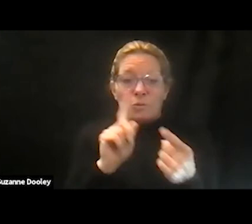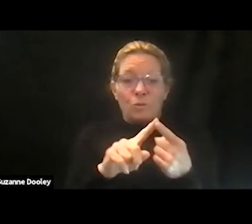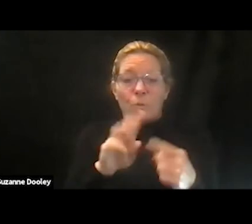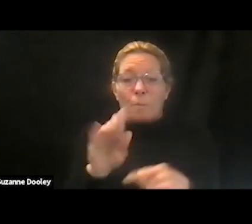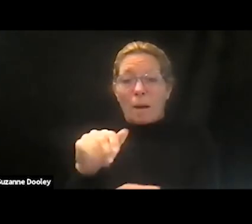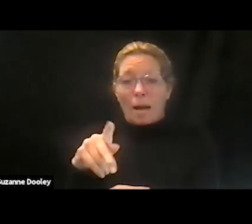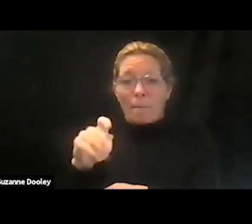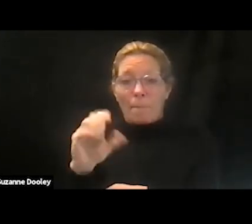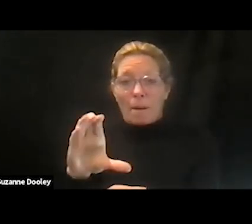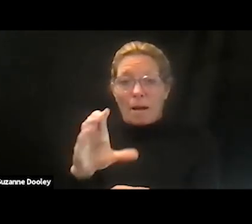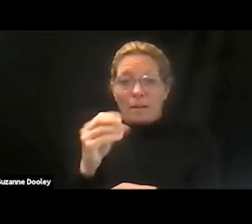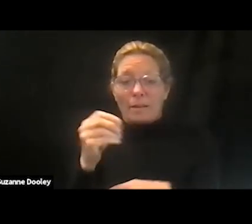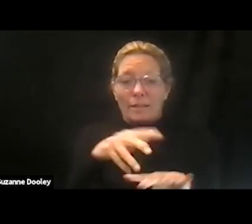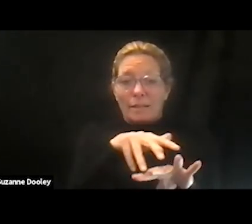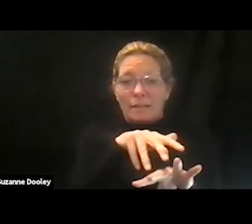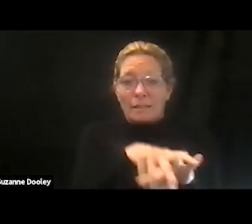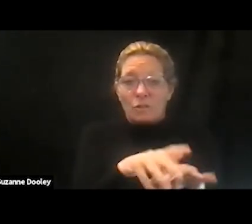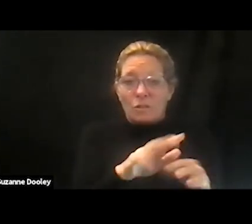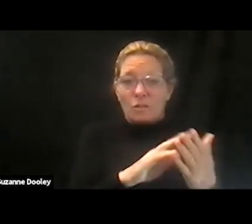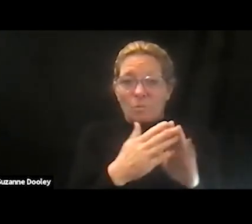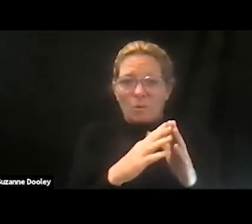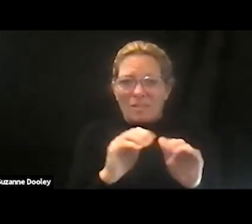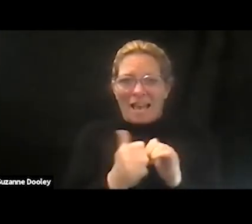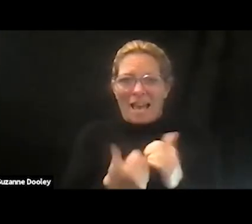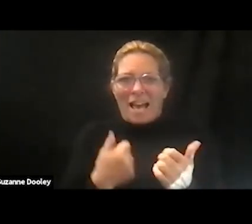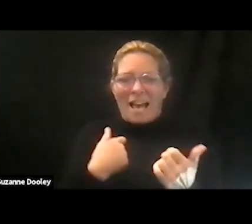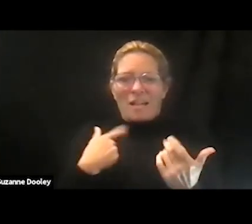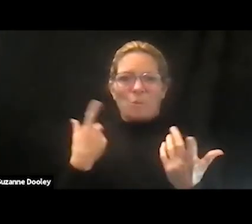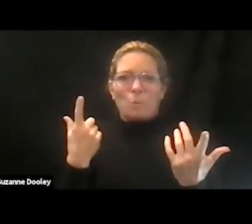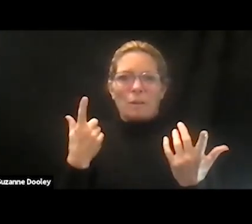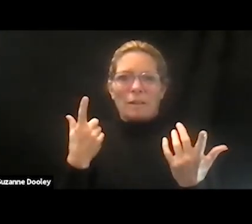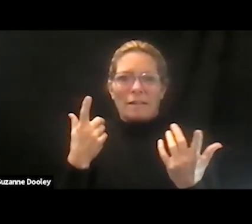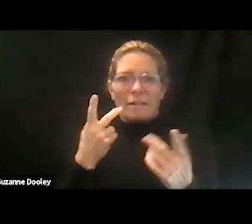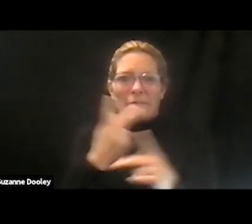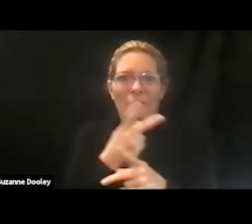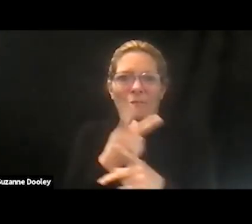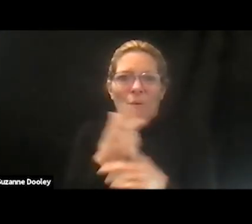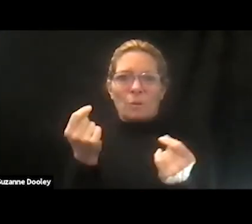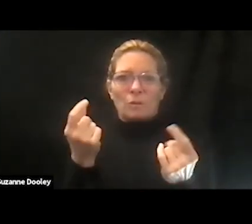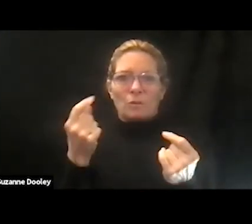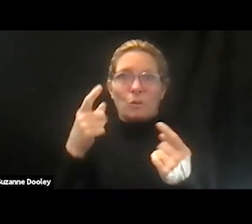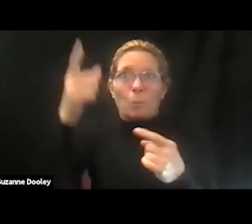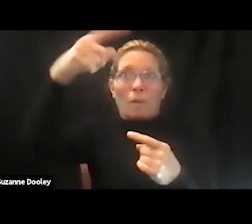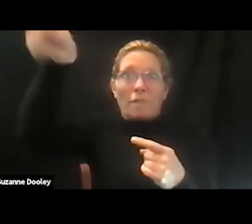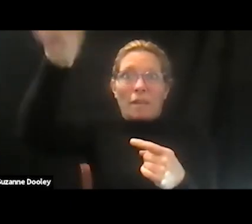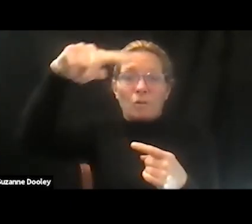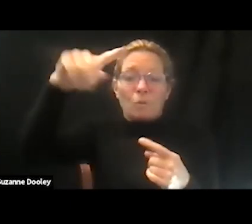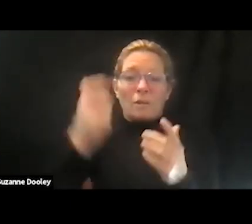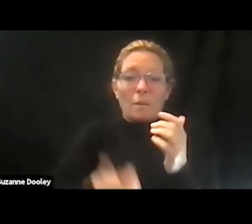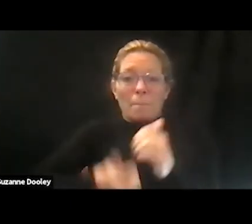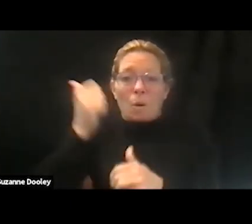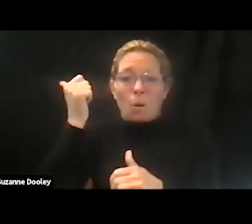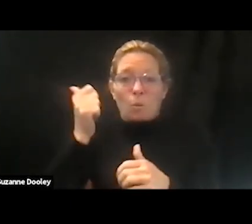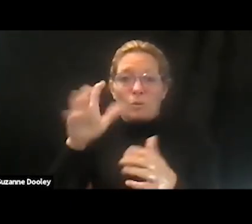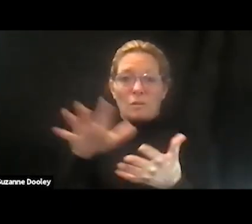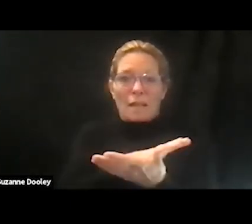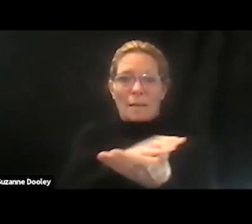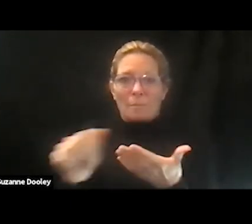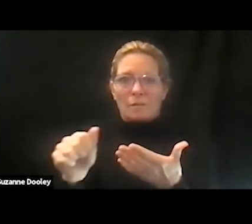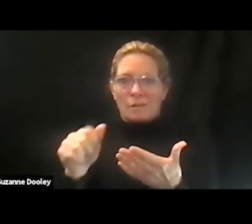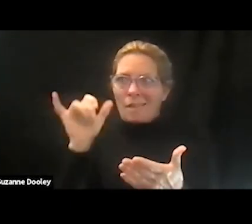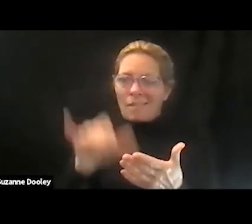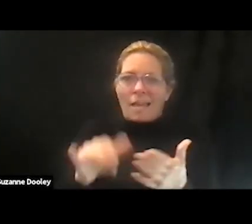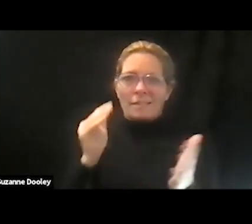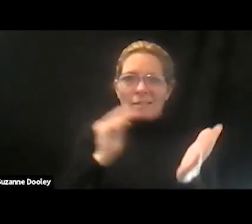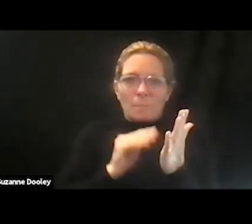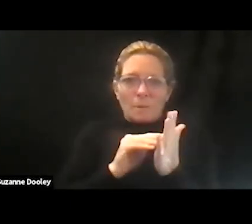the corporations that are doing so much damage? This is like the million-dollar question, I think. These big beasts that we